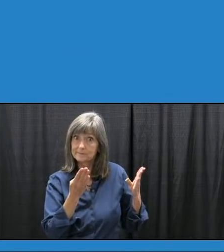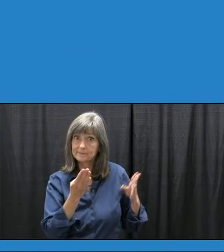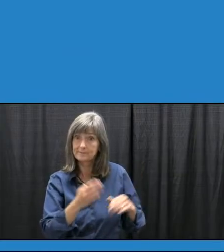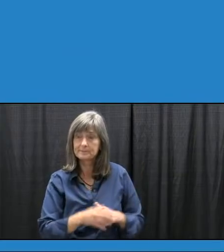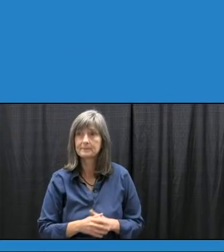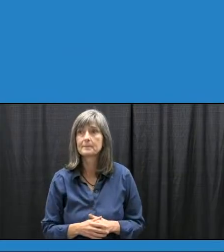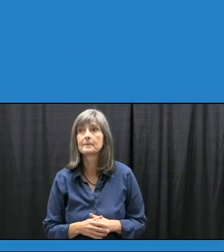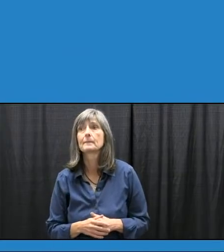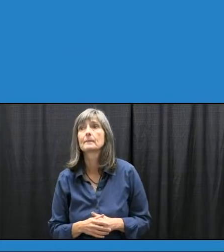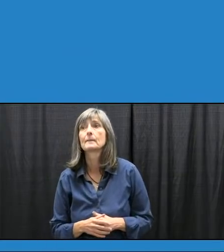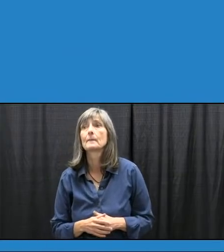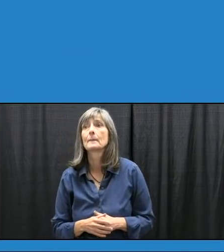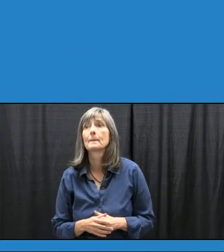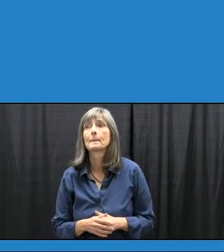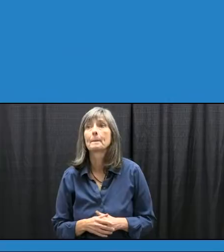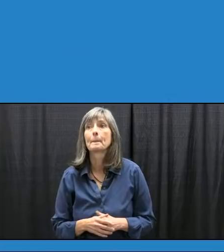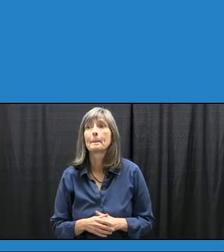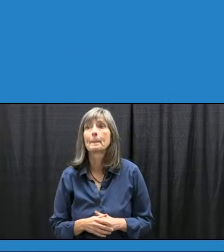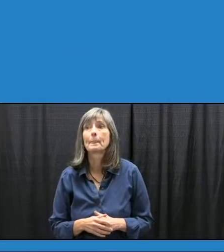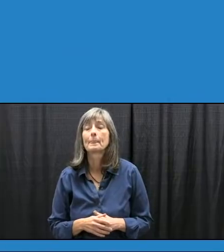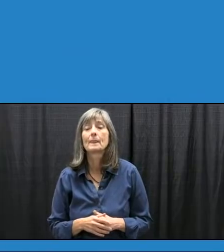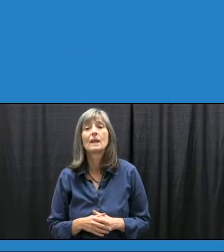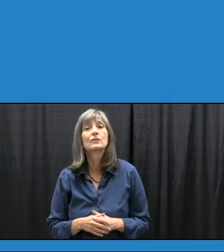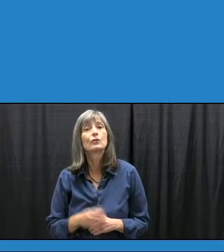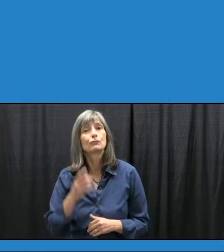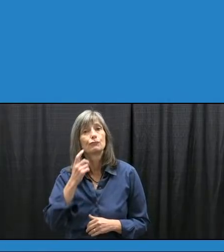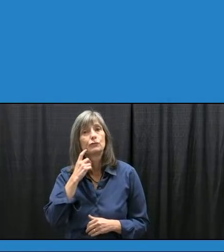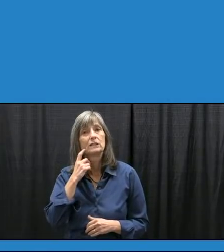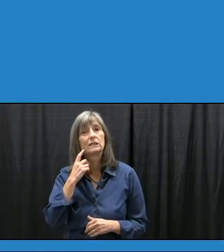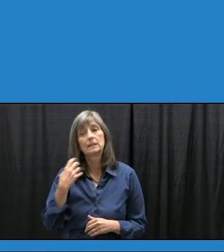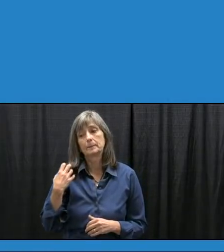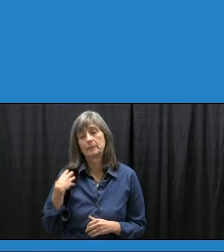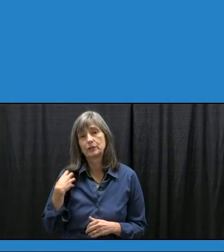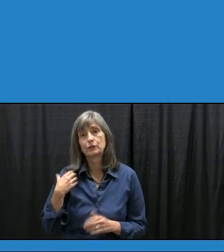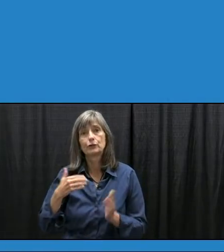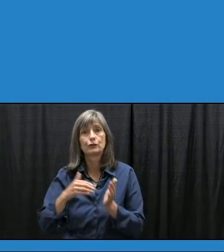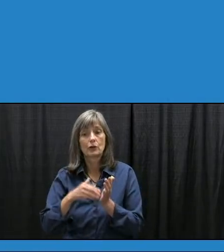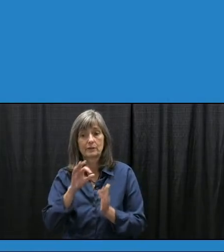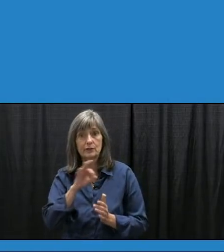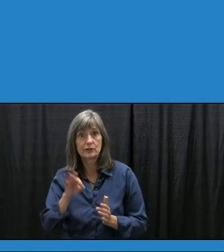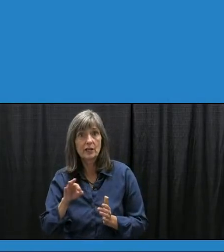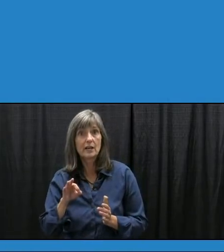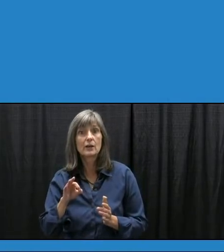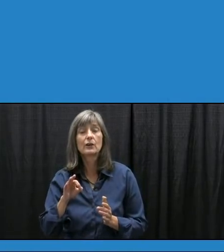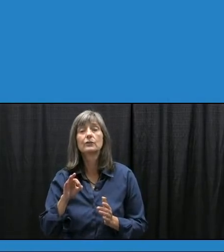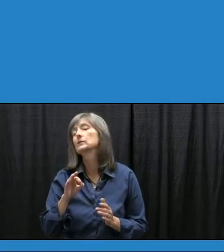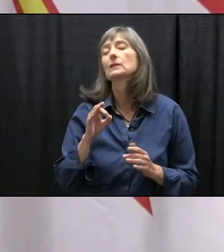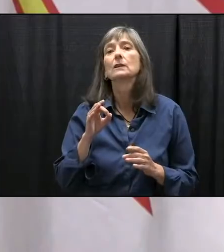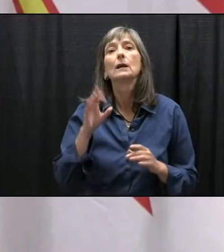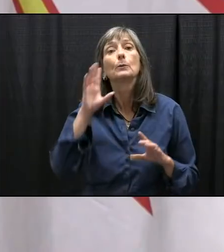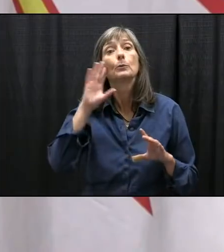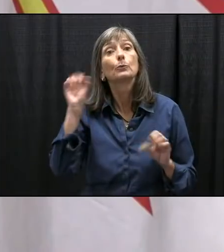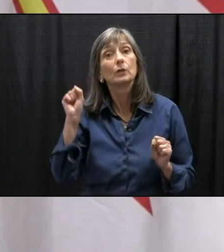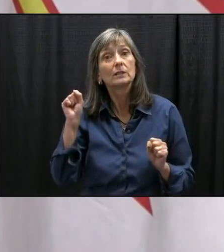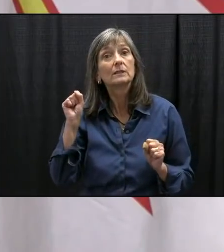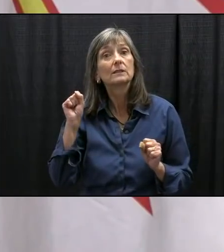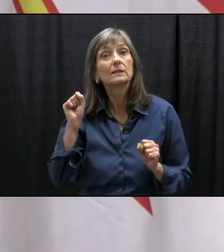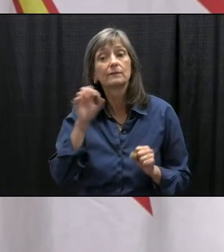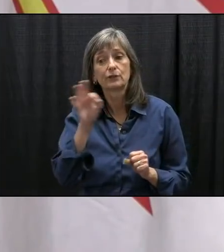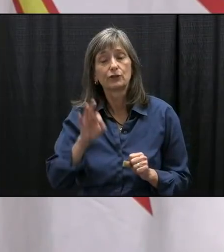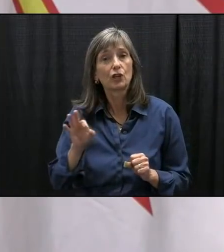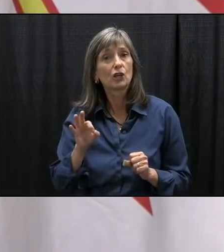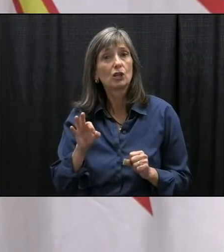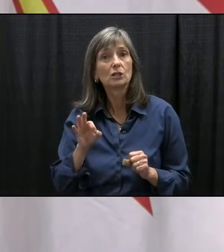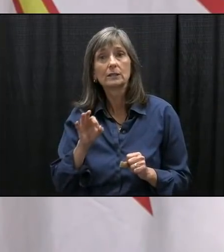So very similar to what Premier Fury, Minister Haggie, Dr. Fitzgerald, and Sevier have been saying, we're really